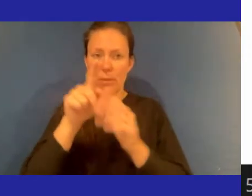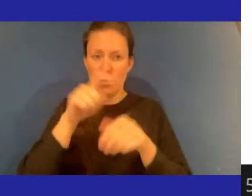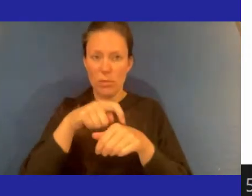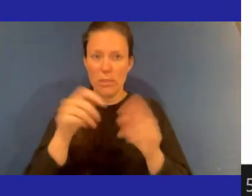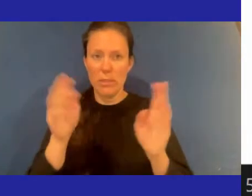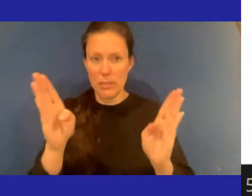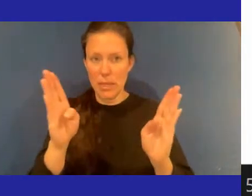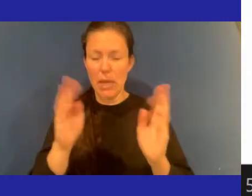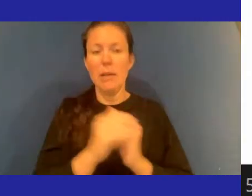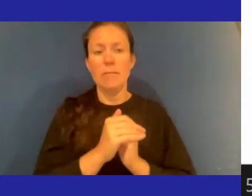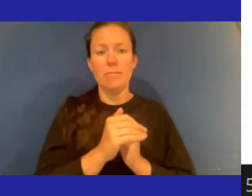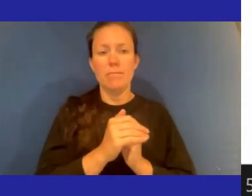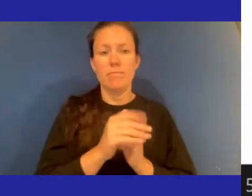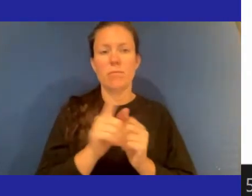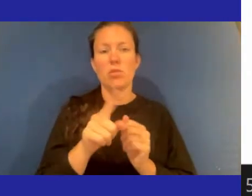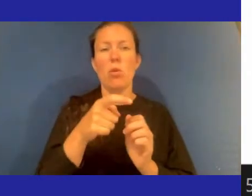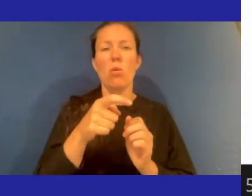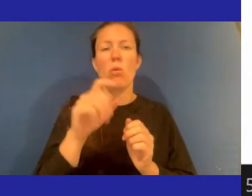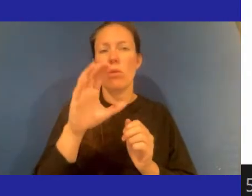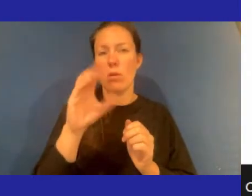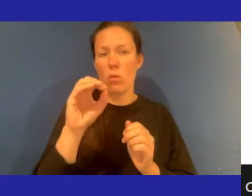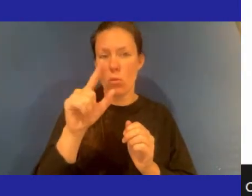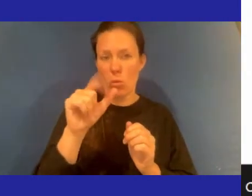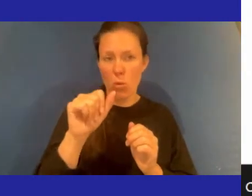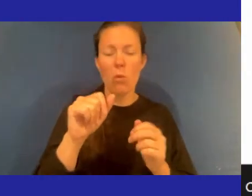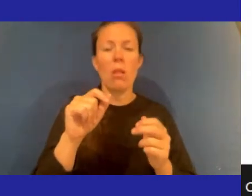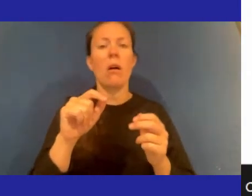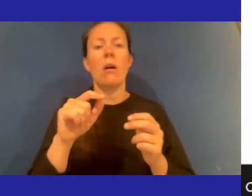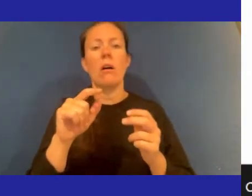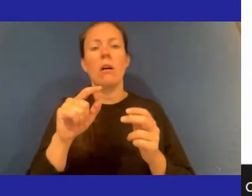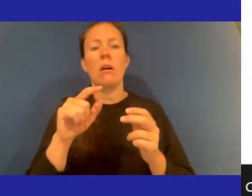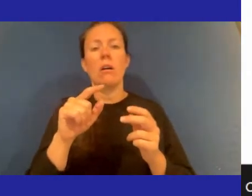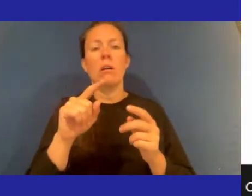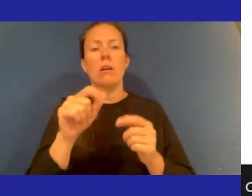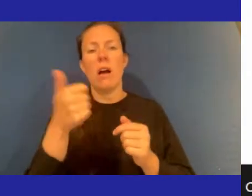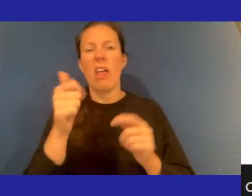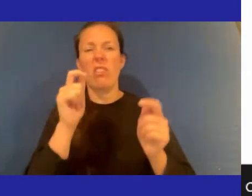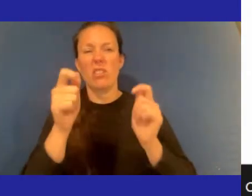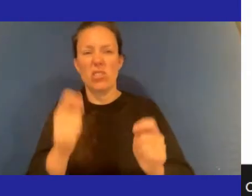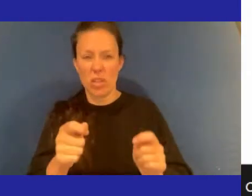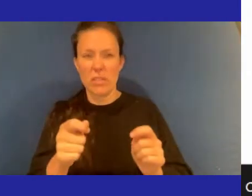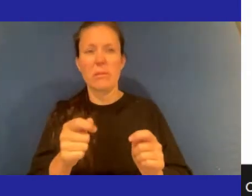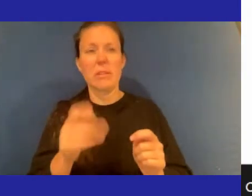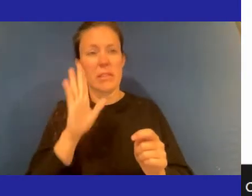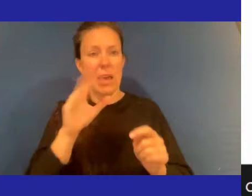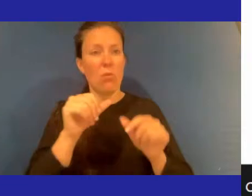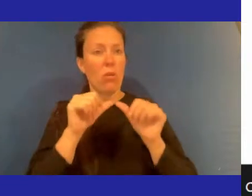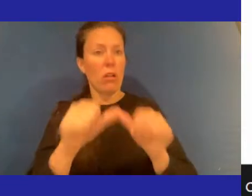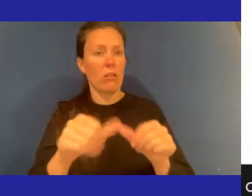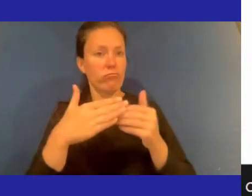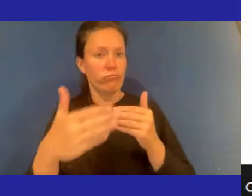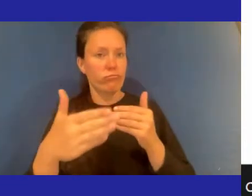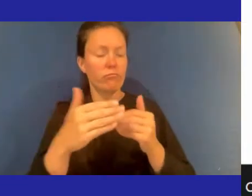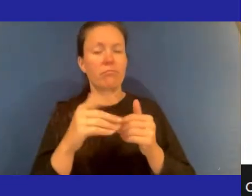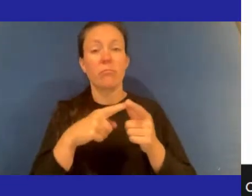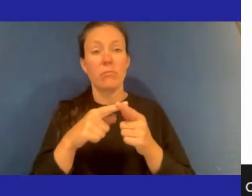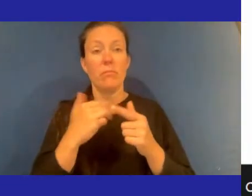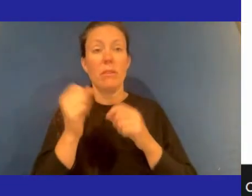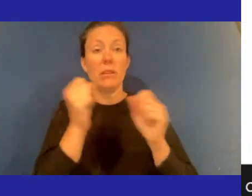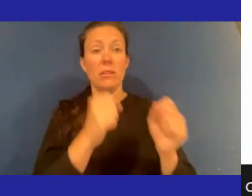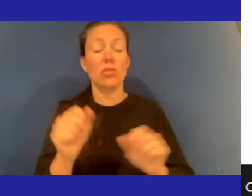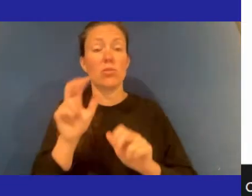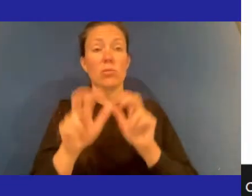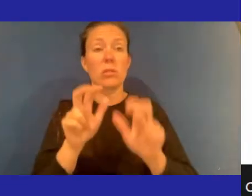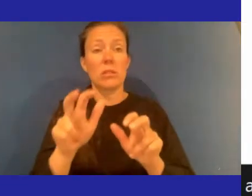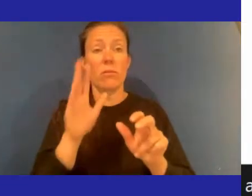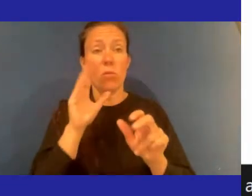Council and those cost of living adjustments will carry forward here. And then, our strategic investments will continue,